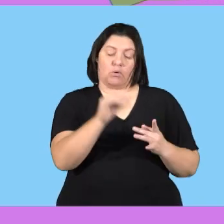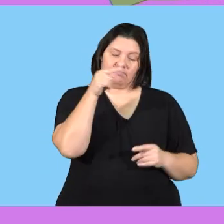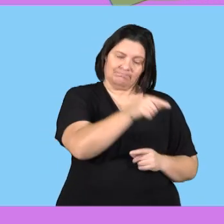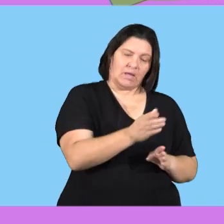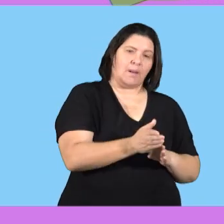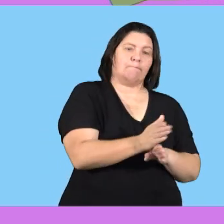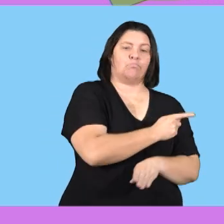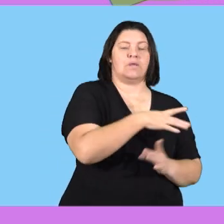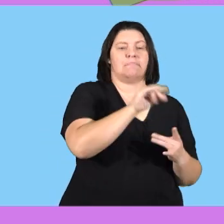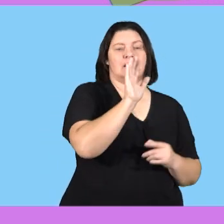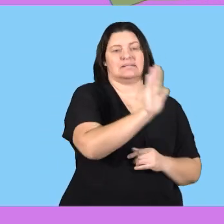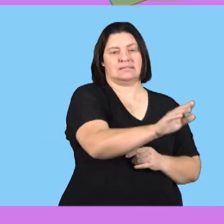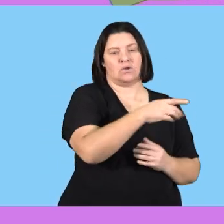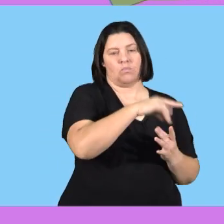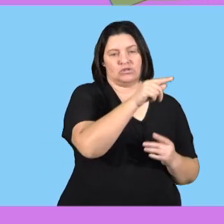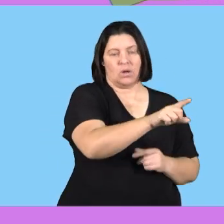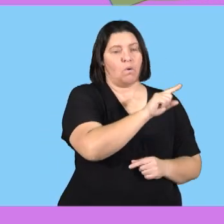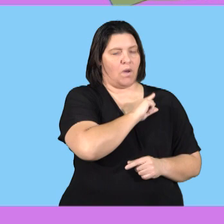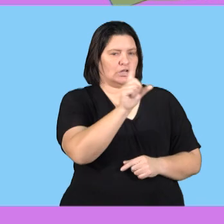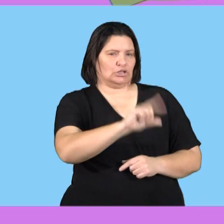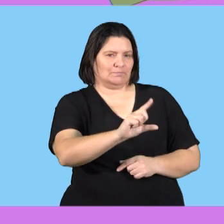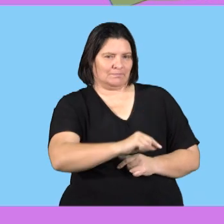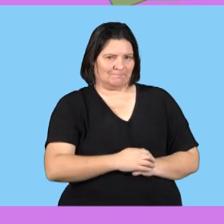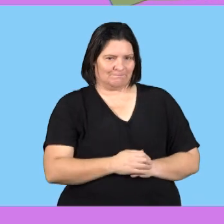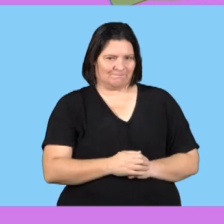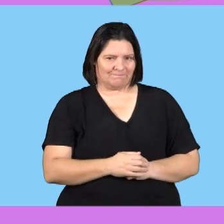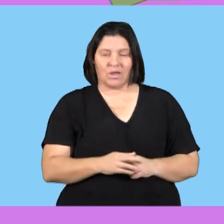Jaden should definitely opt for the prepaid option because that will